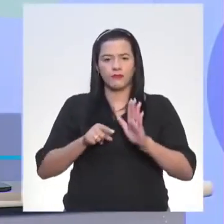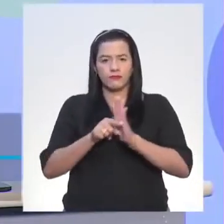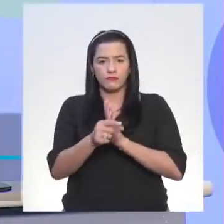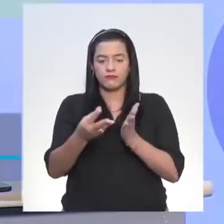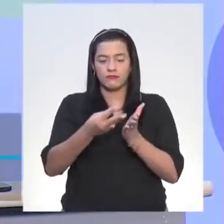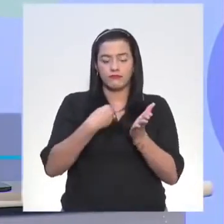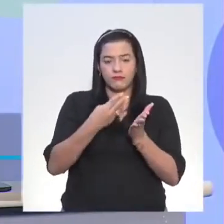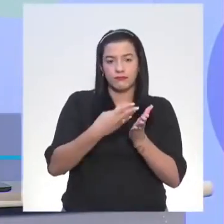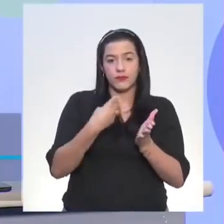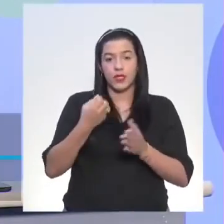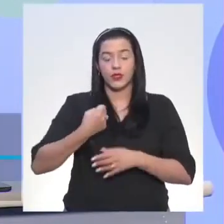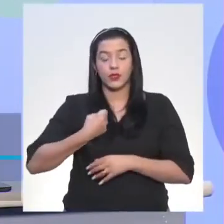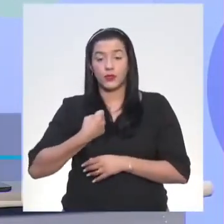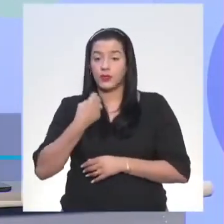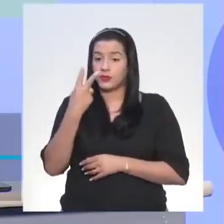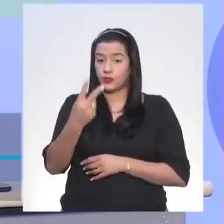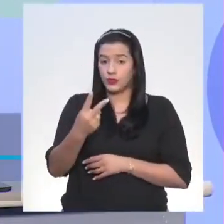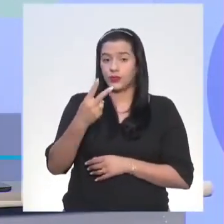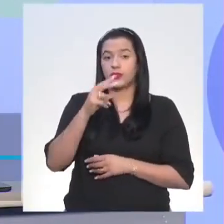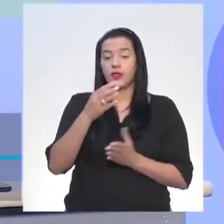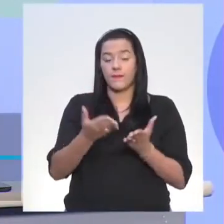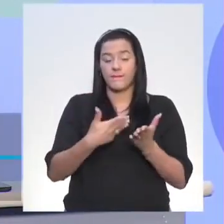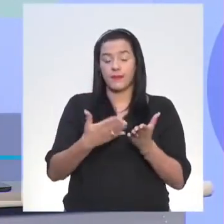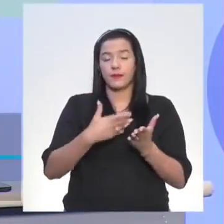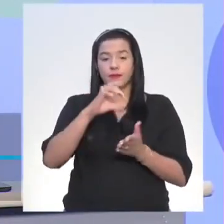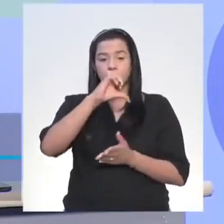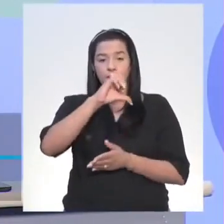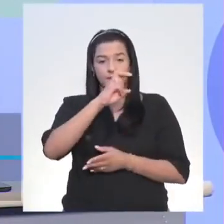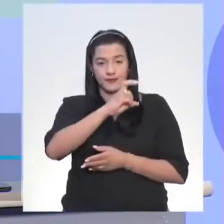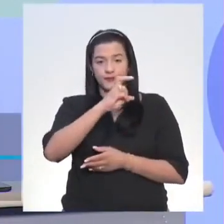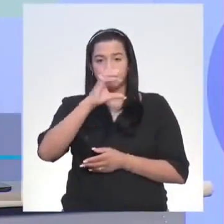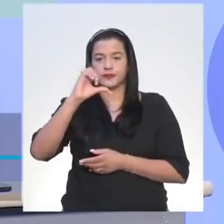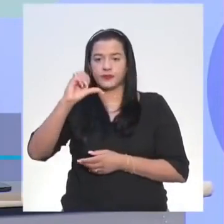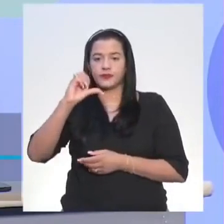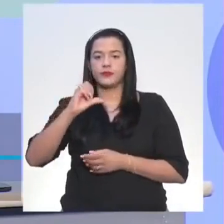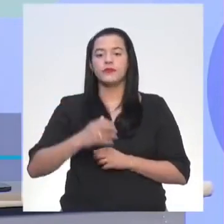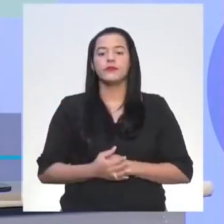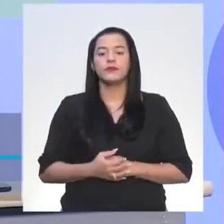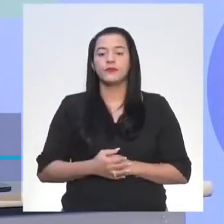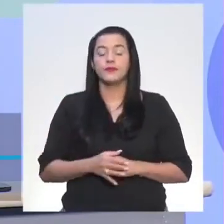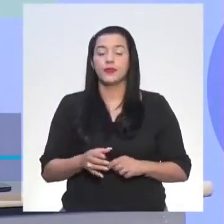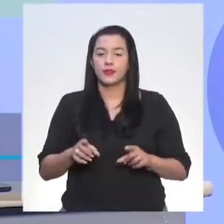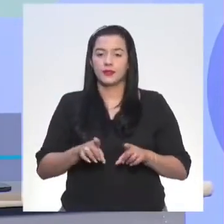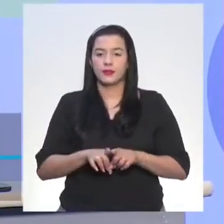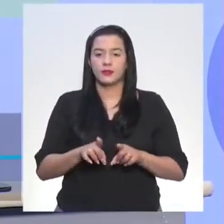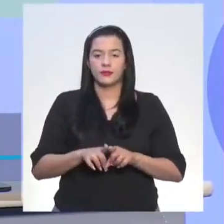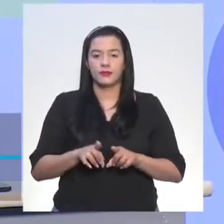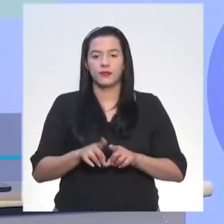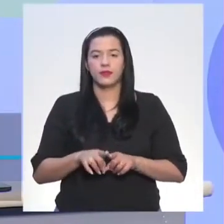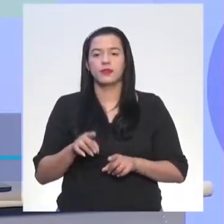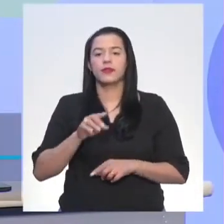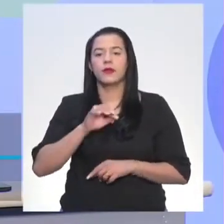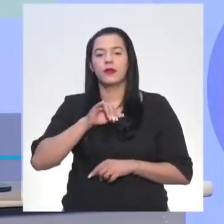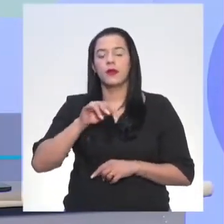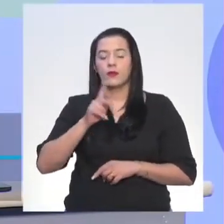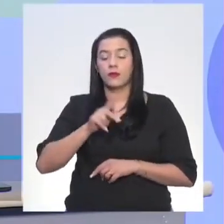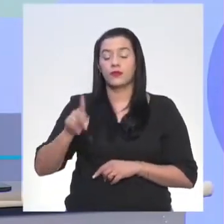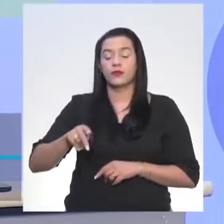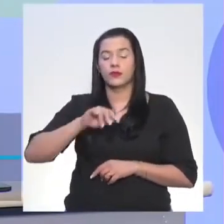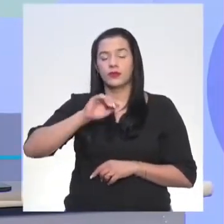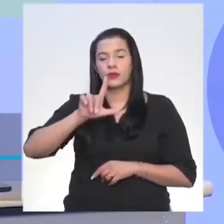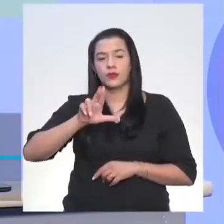É o volume 2 do Aprender Sempre, página 59. Isso. Também tem aqui uma professora, a professora Luciane, está